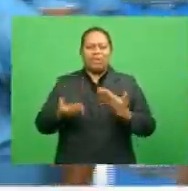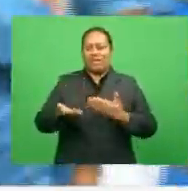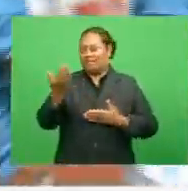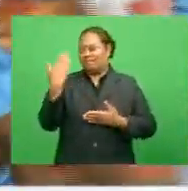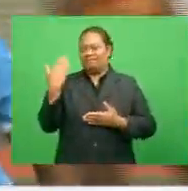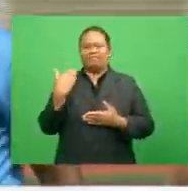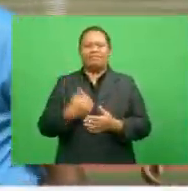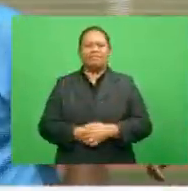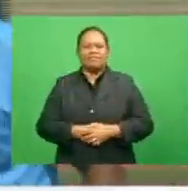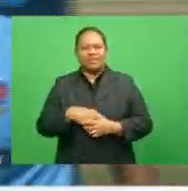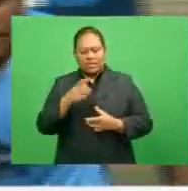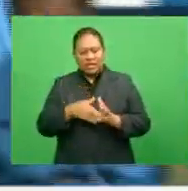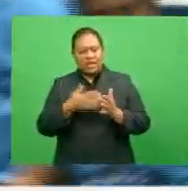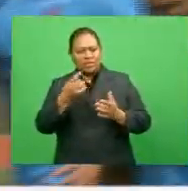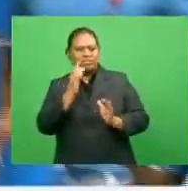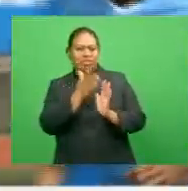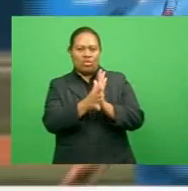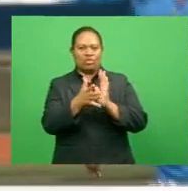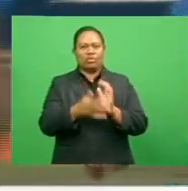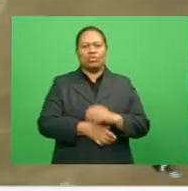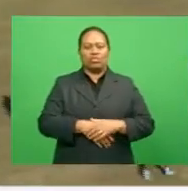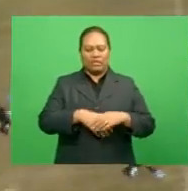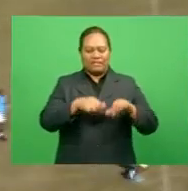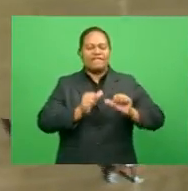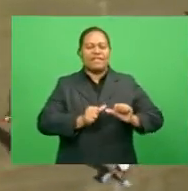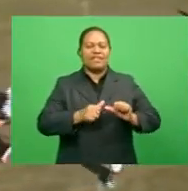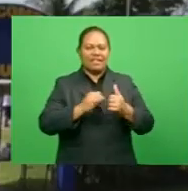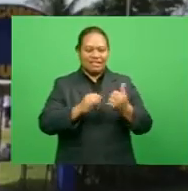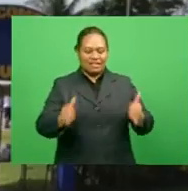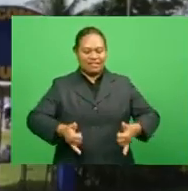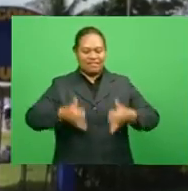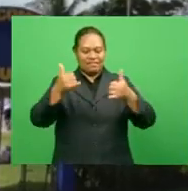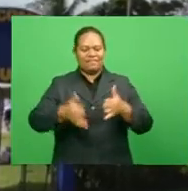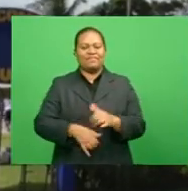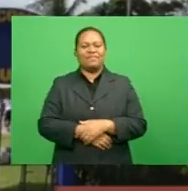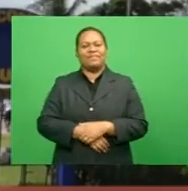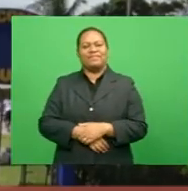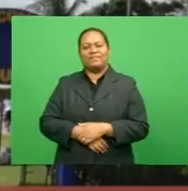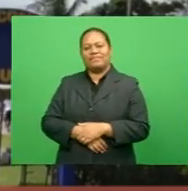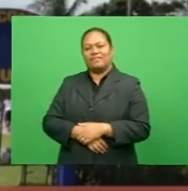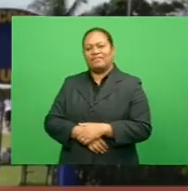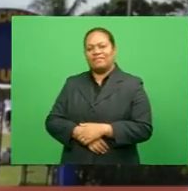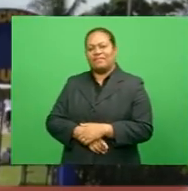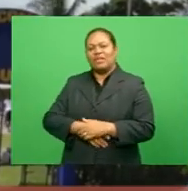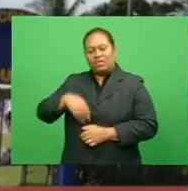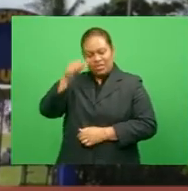20-year-old says they will go down to the wire to defend the Skipper Cup. We're expecting some tough